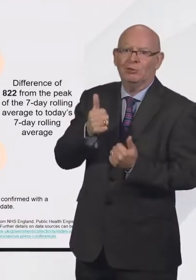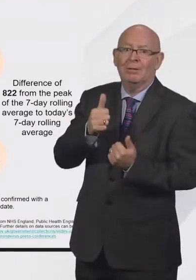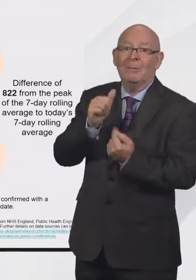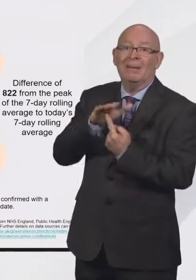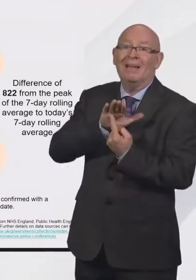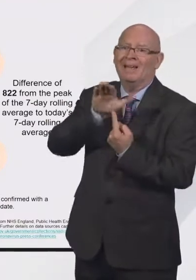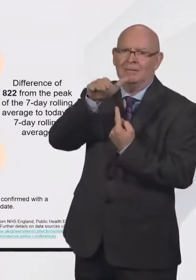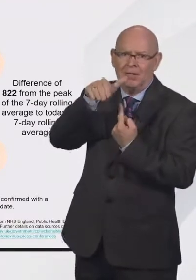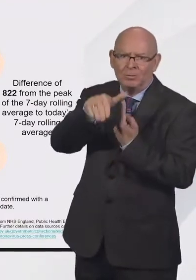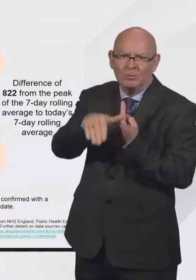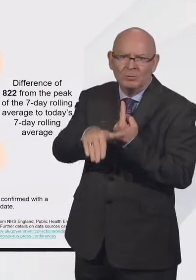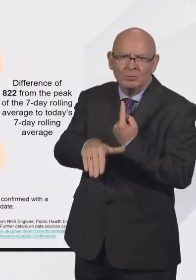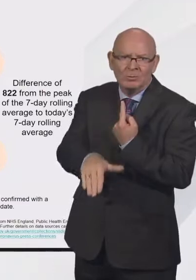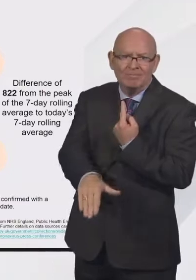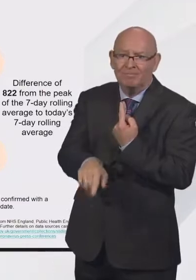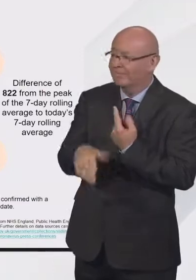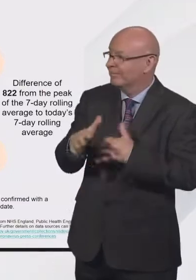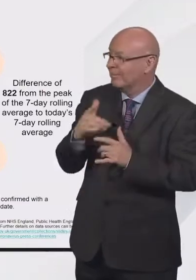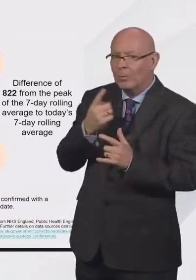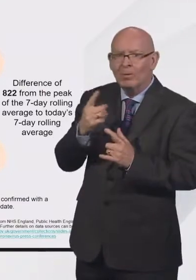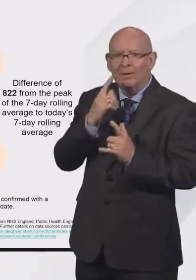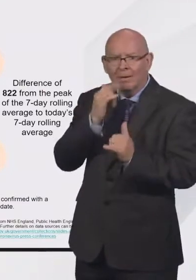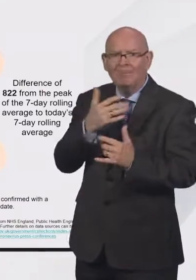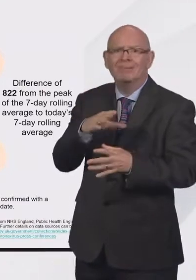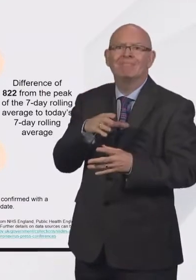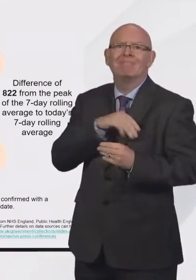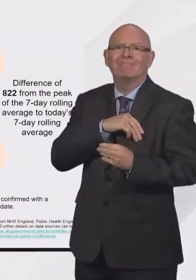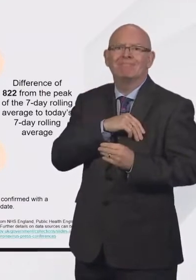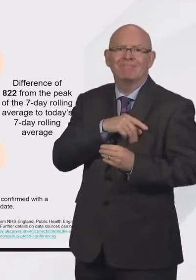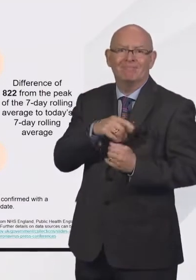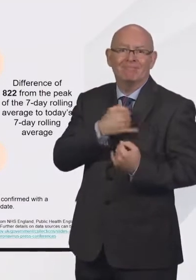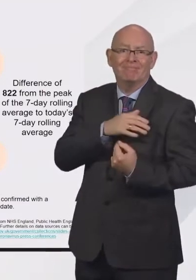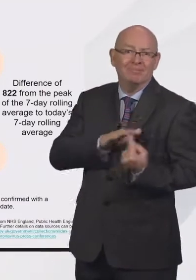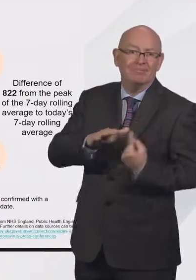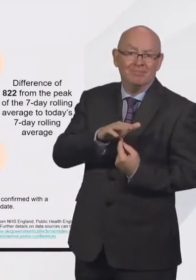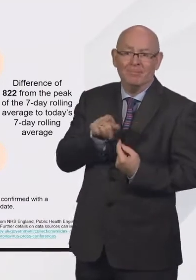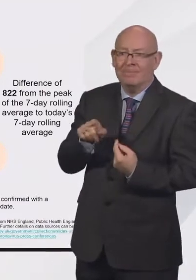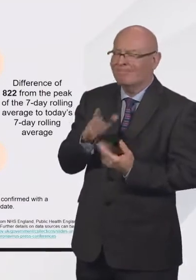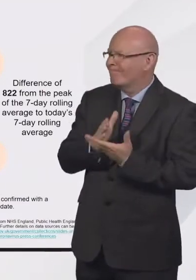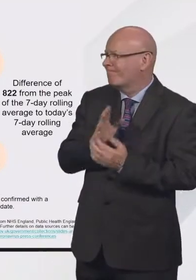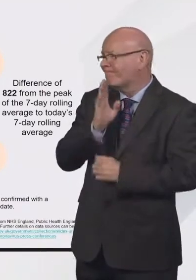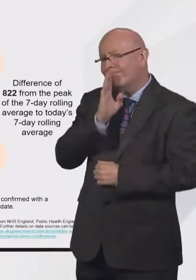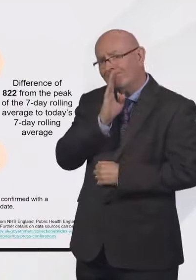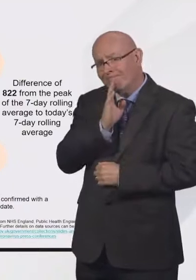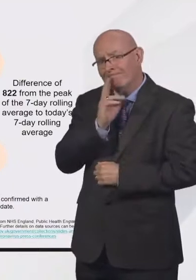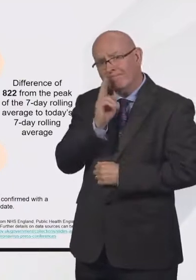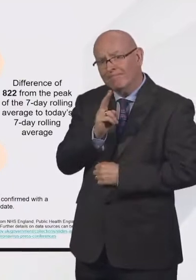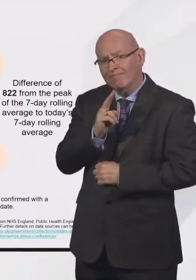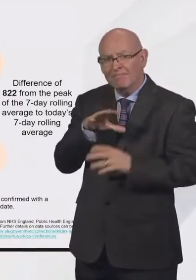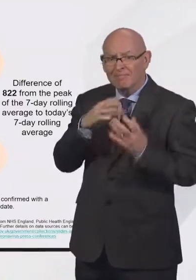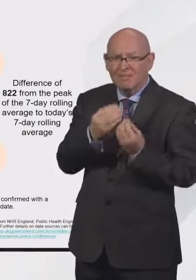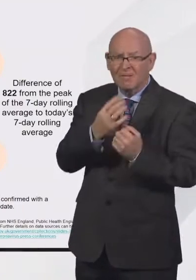42,927 have now died. 171 fatalities were reported in the 24 hours till 5